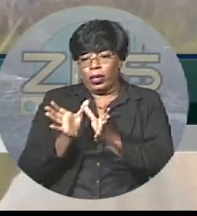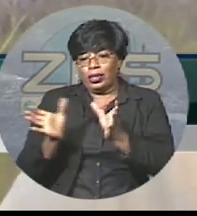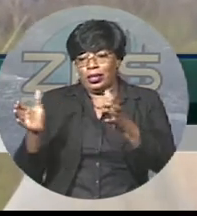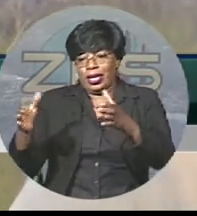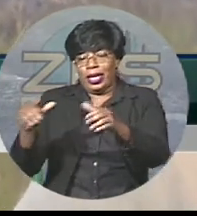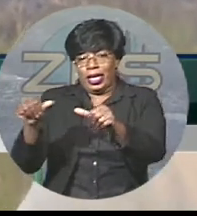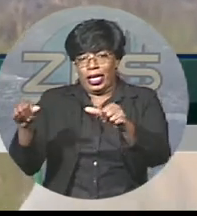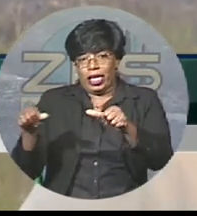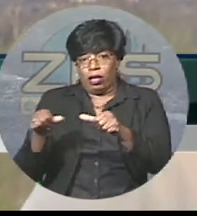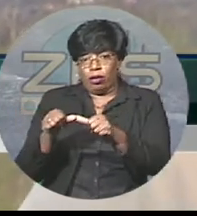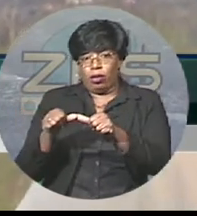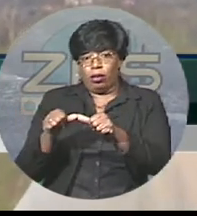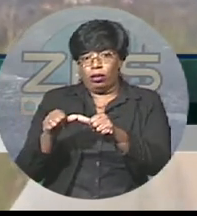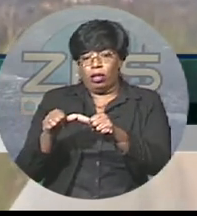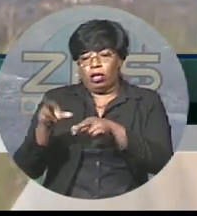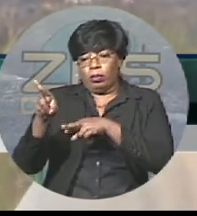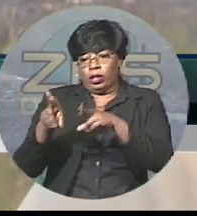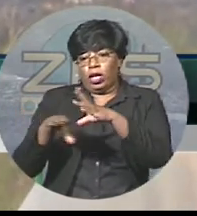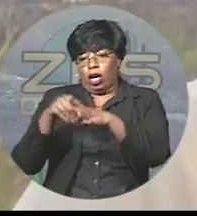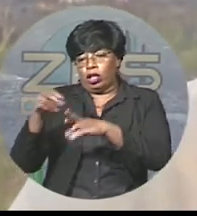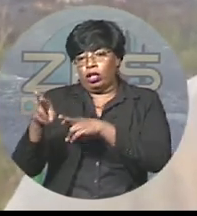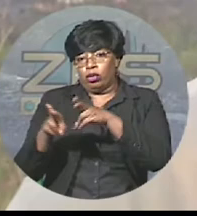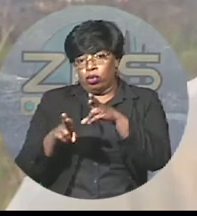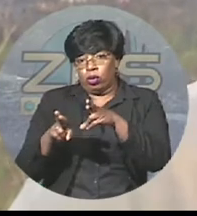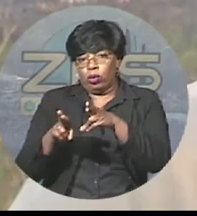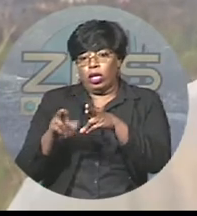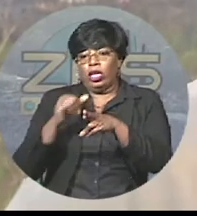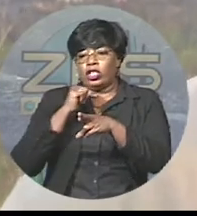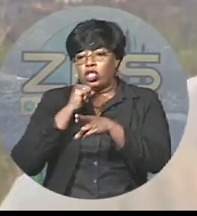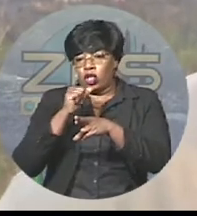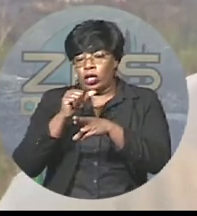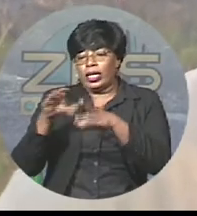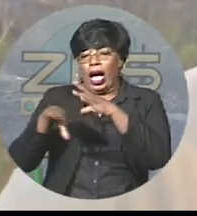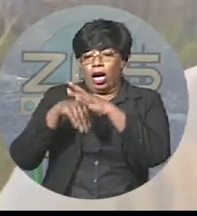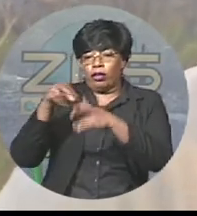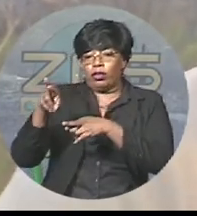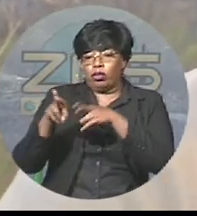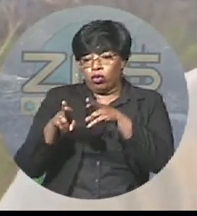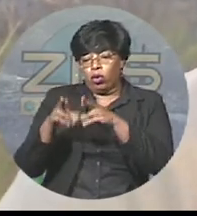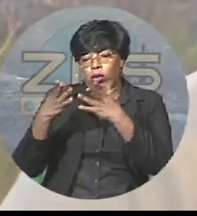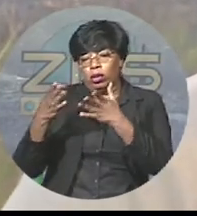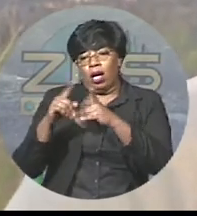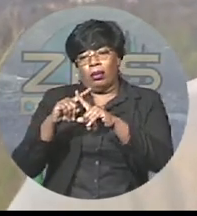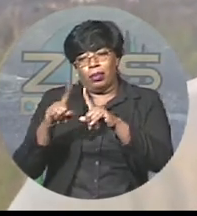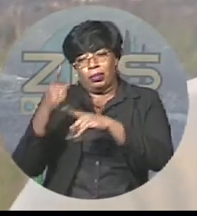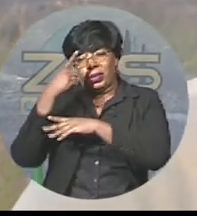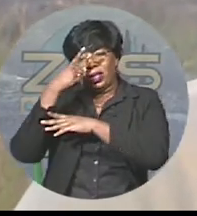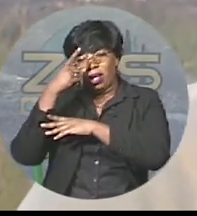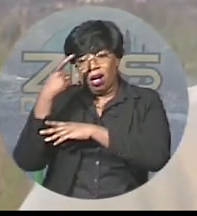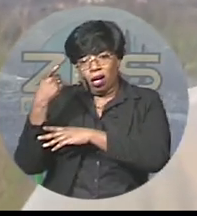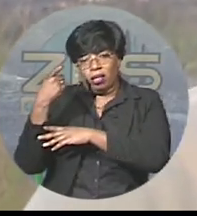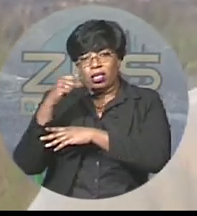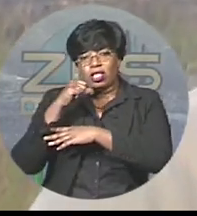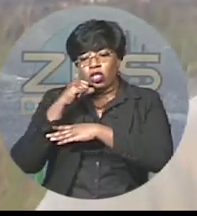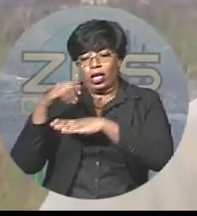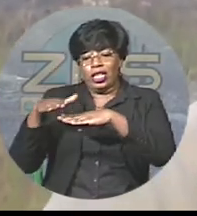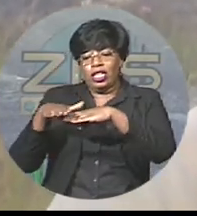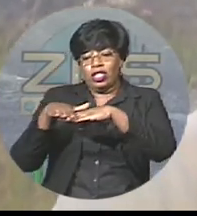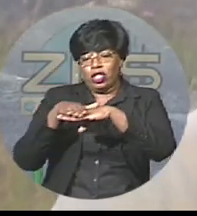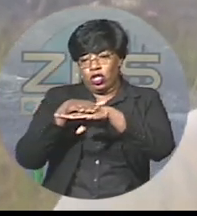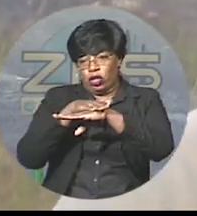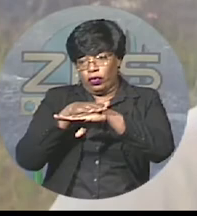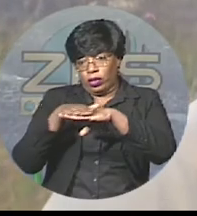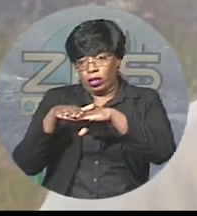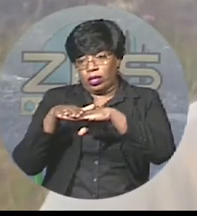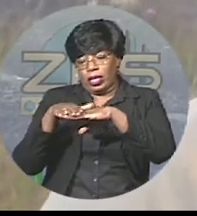is not burning out of control. And I repeat, it's not burning out of control. However, because it's not just a surface burning fire,